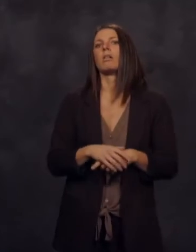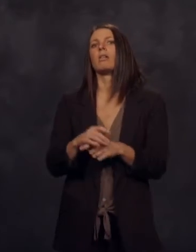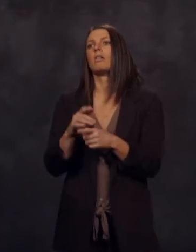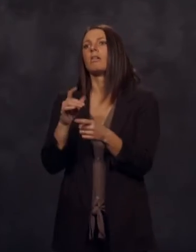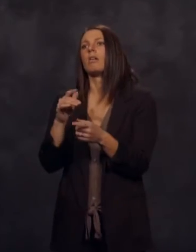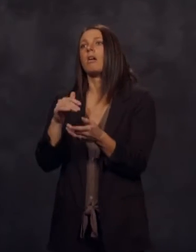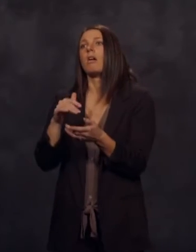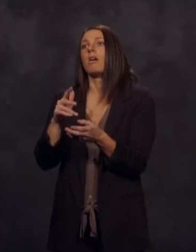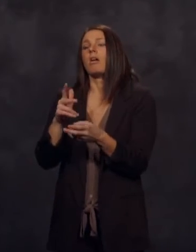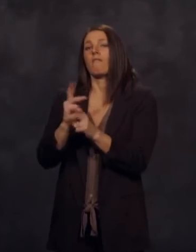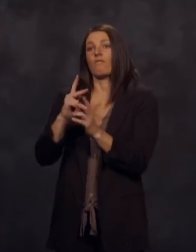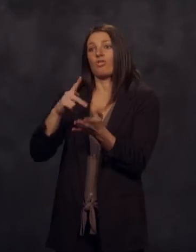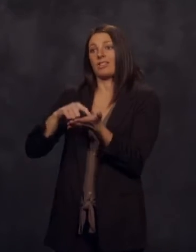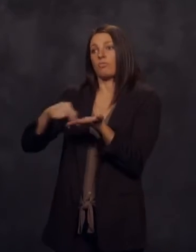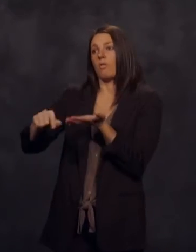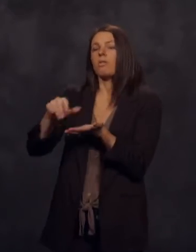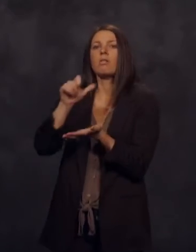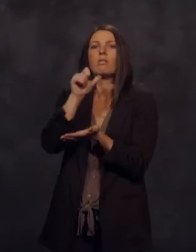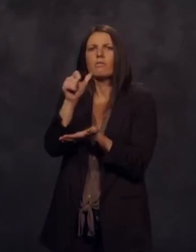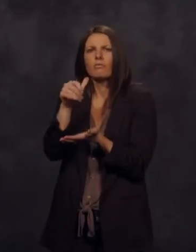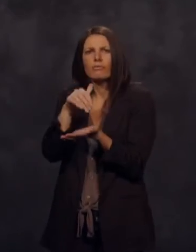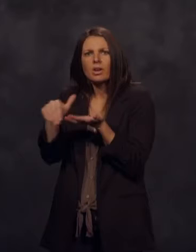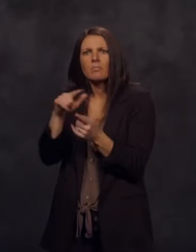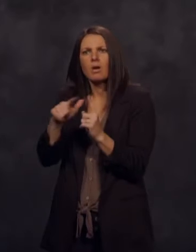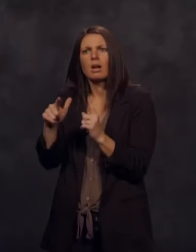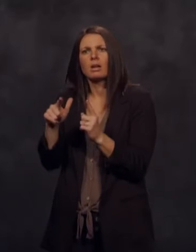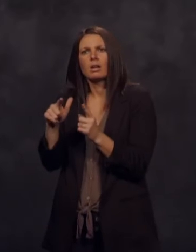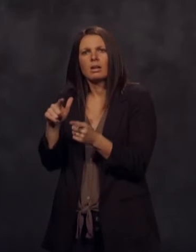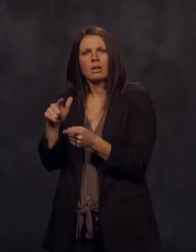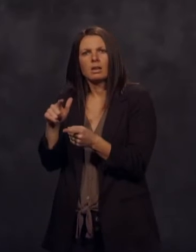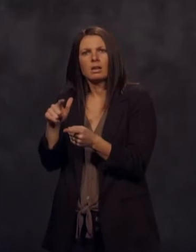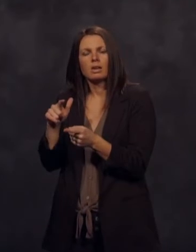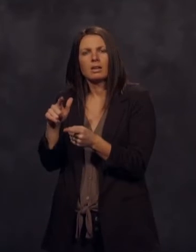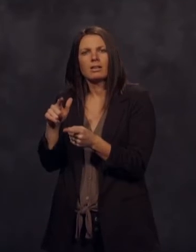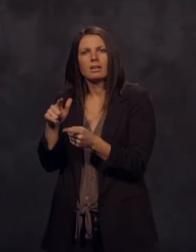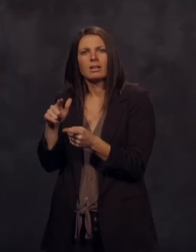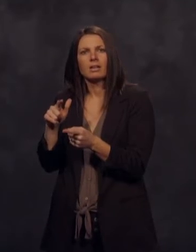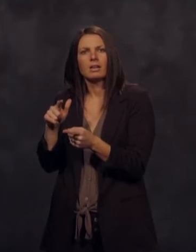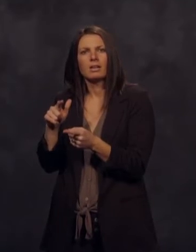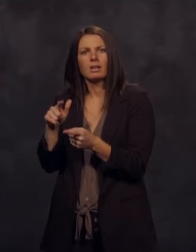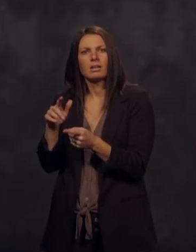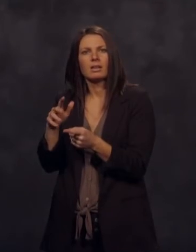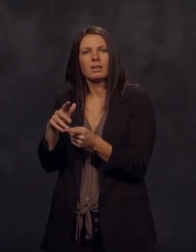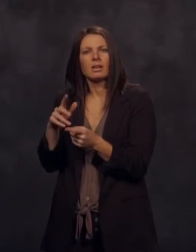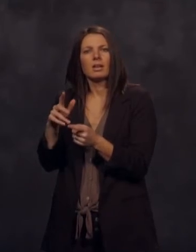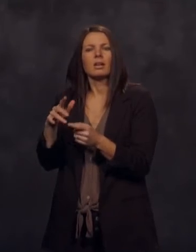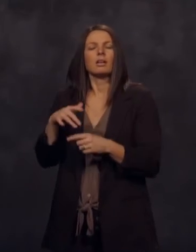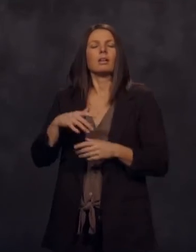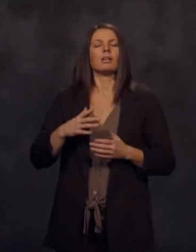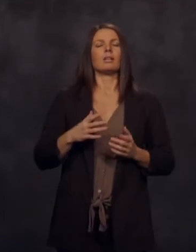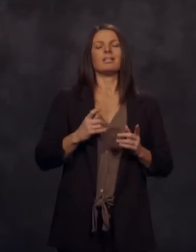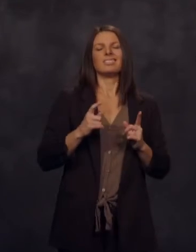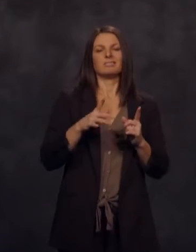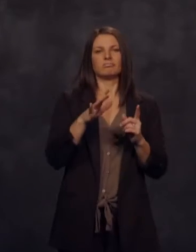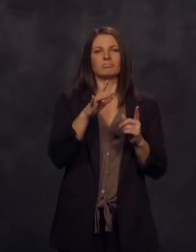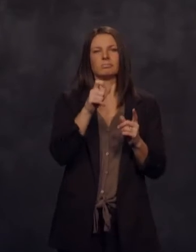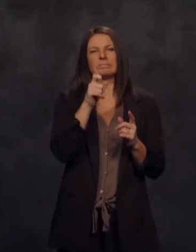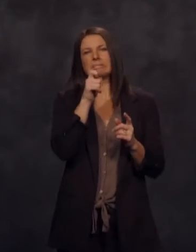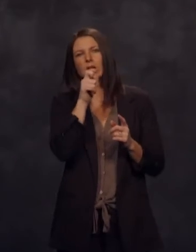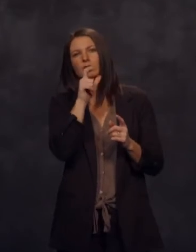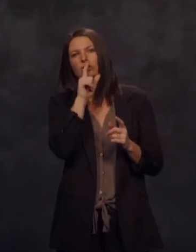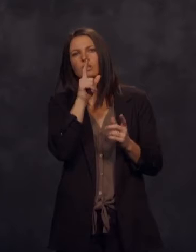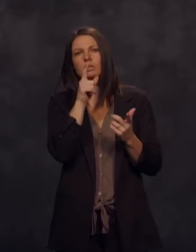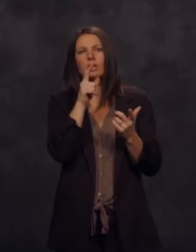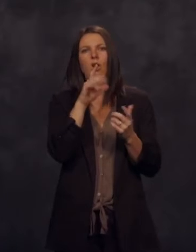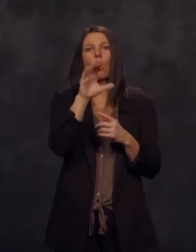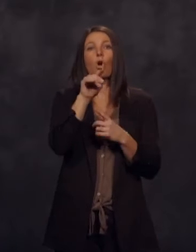forgiveness. It's forgiveness of the state tax for people who have had to pay. Yes. It's a little uncertain in